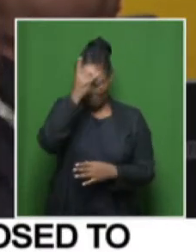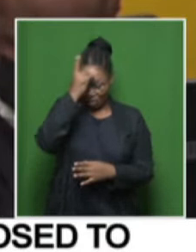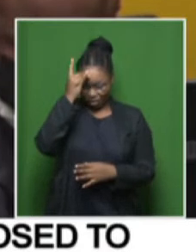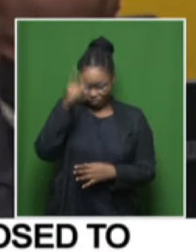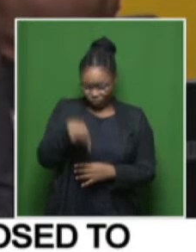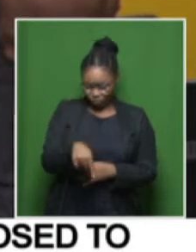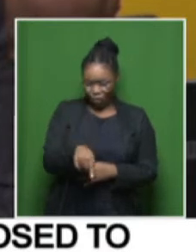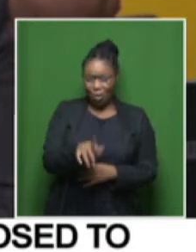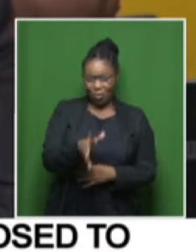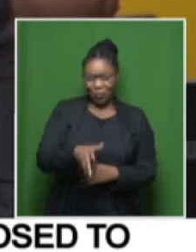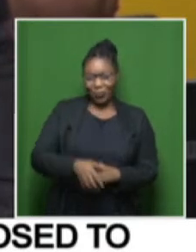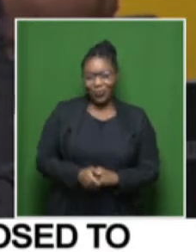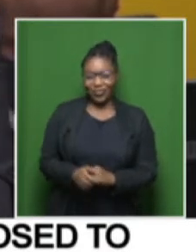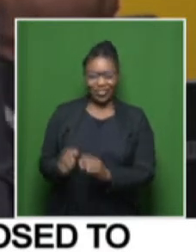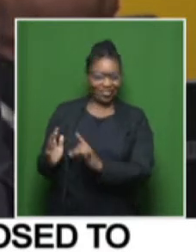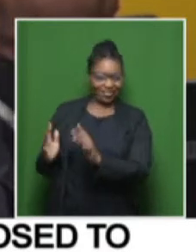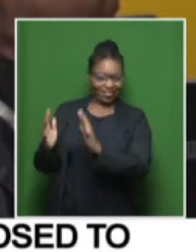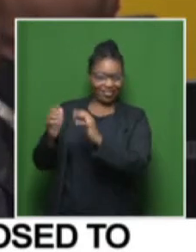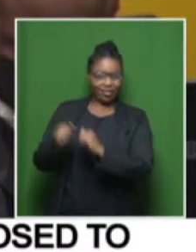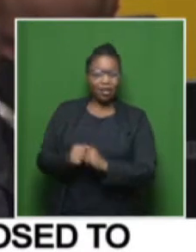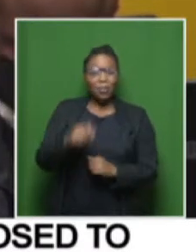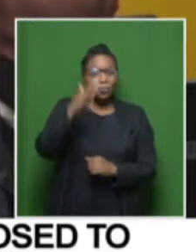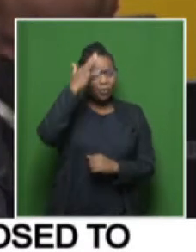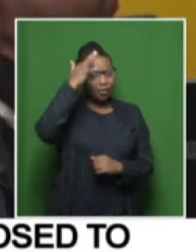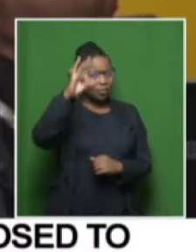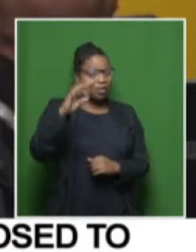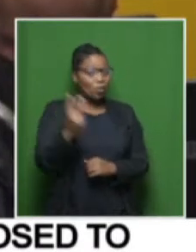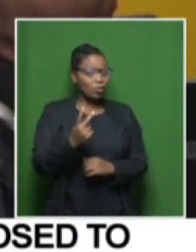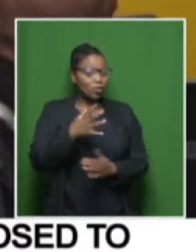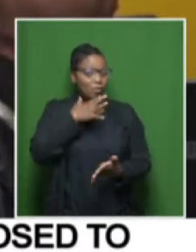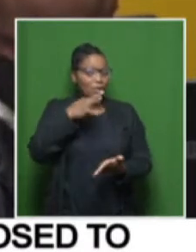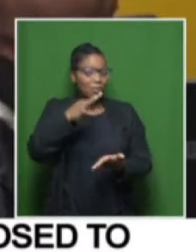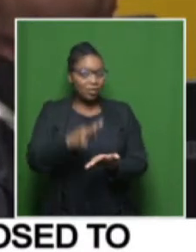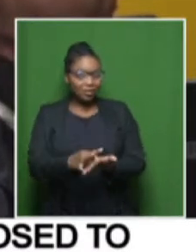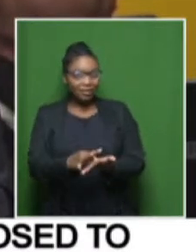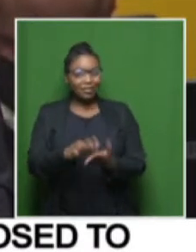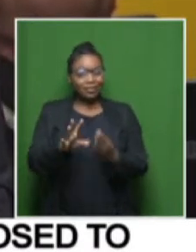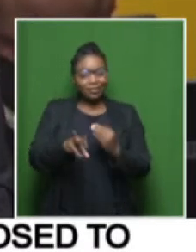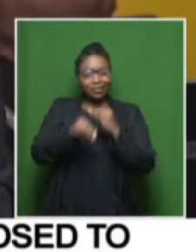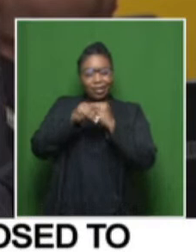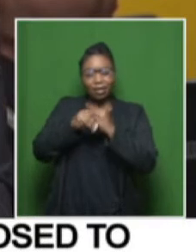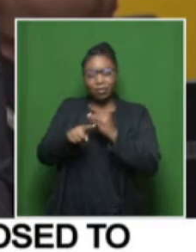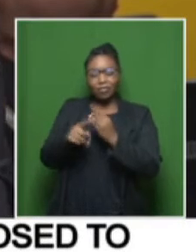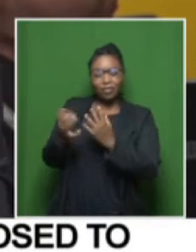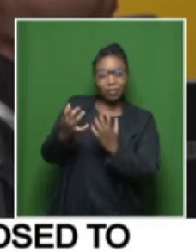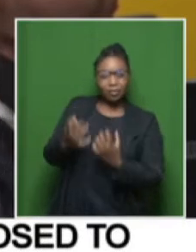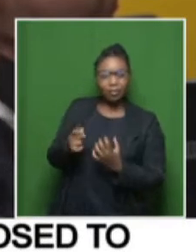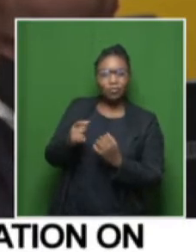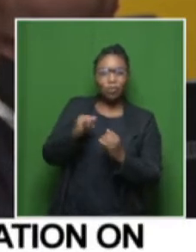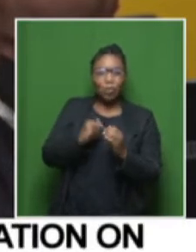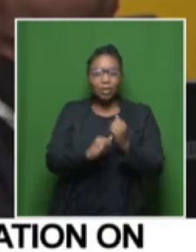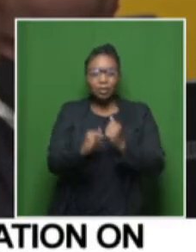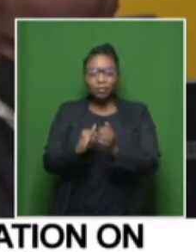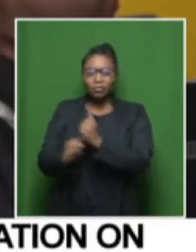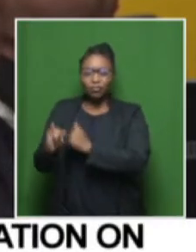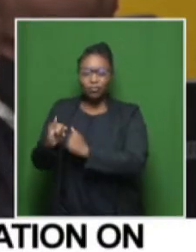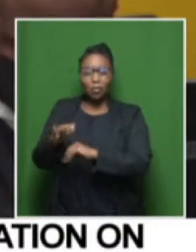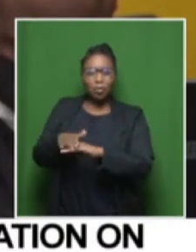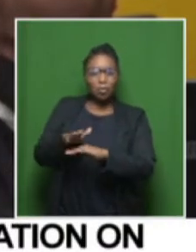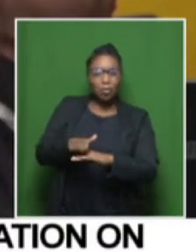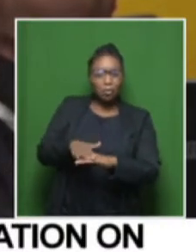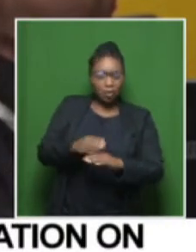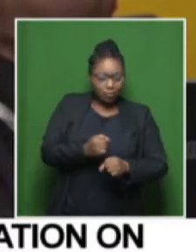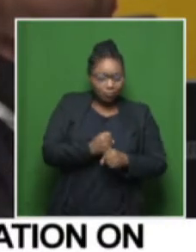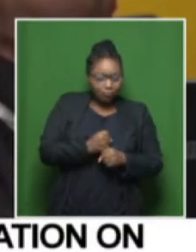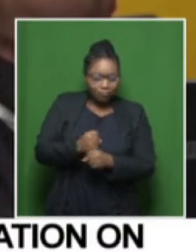Government has also proposed a fundamental restructuring of the retirement system for individuals to allow for greater preservation and